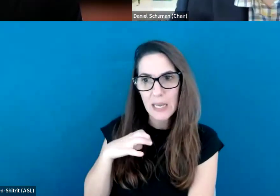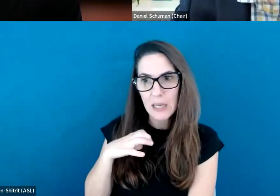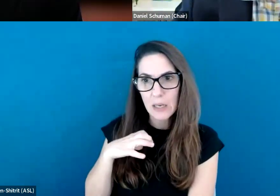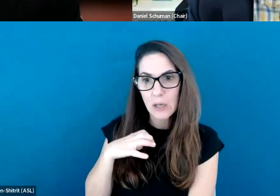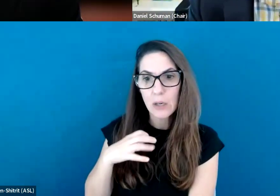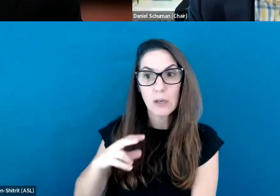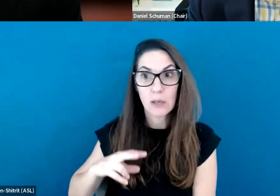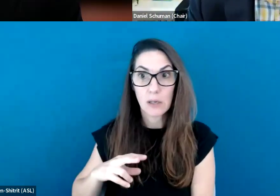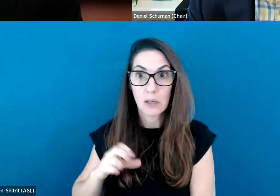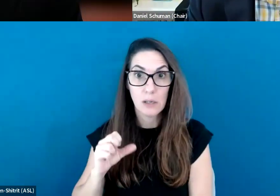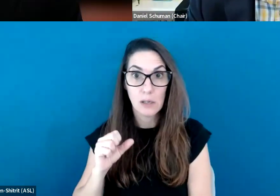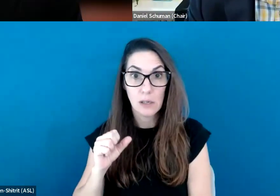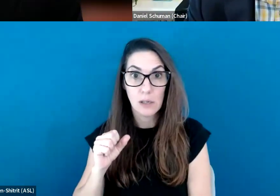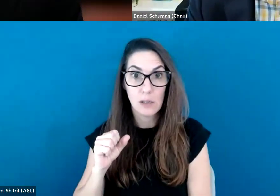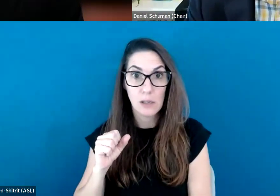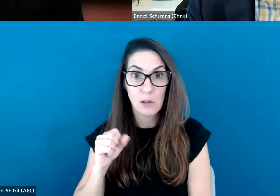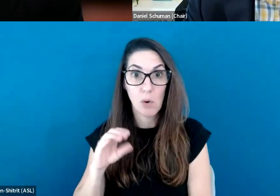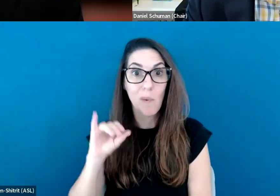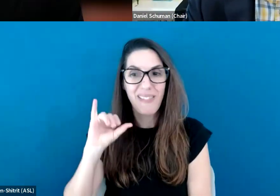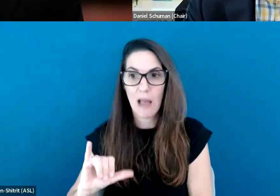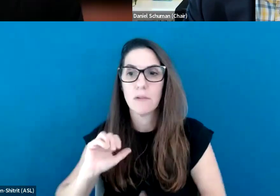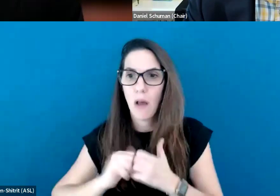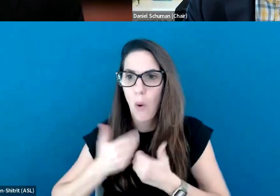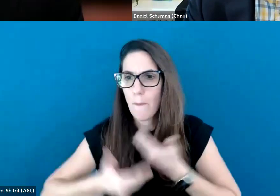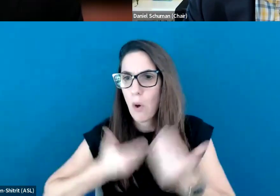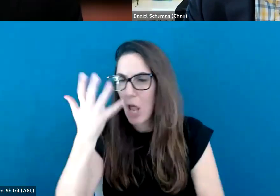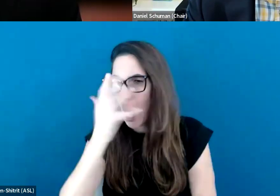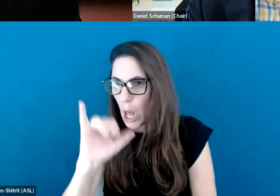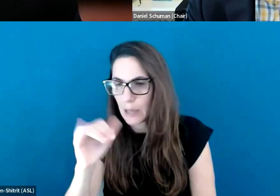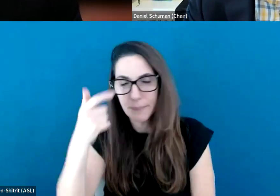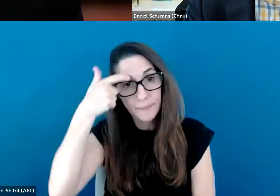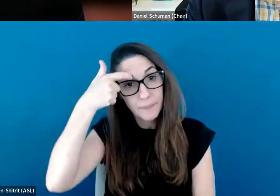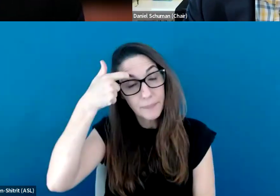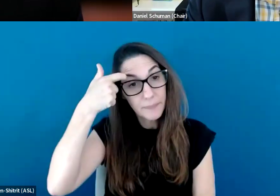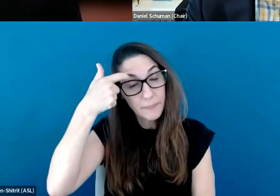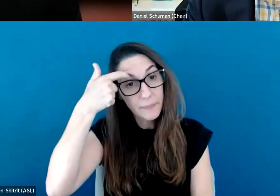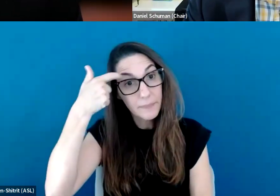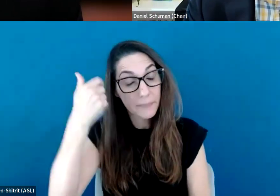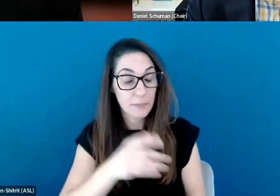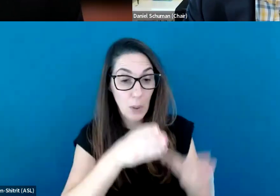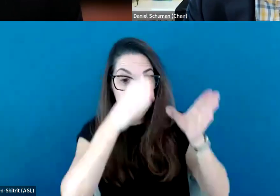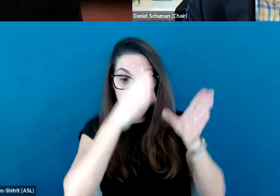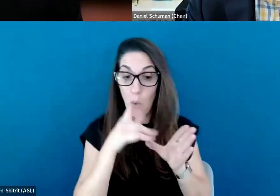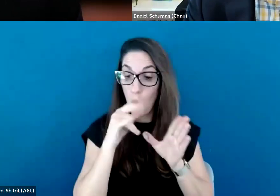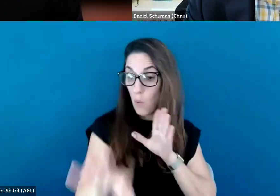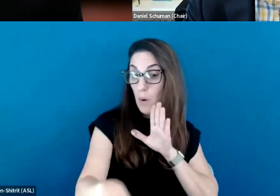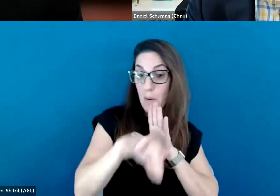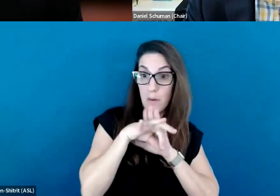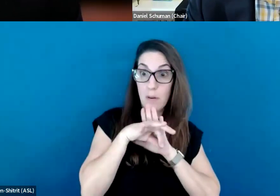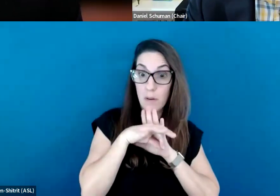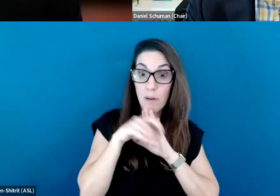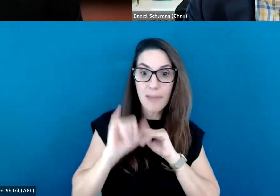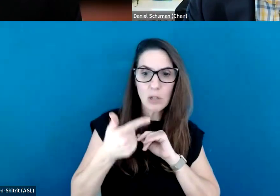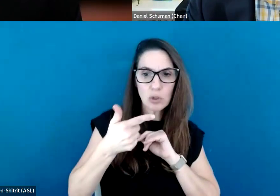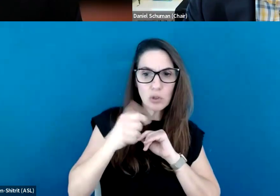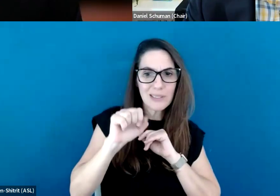So right, that will be the process. Right, and the person who appoints is the GSA administrator. It's